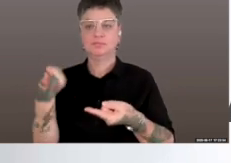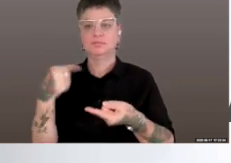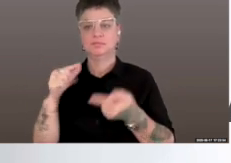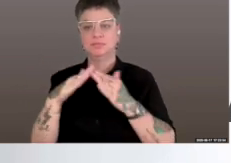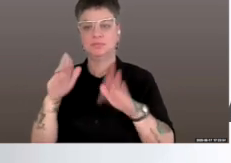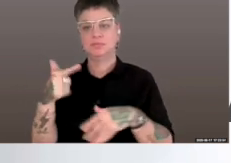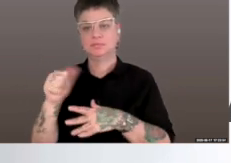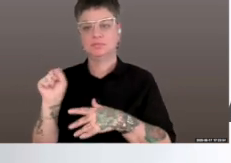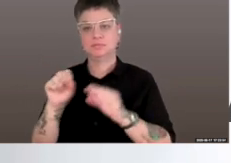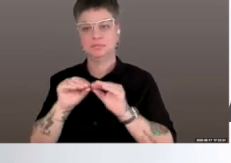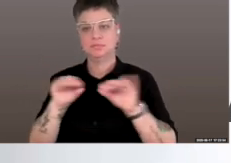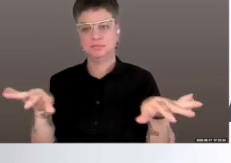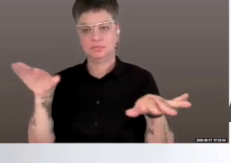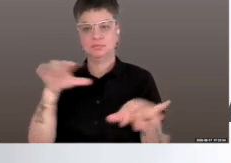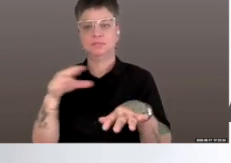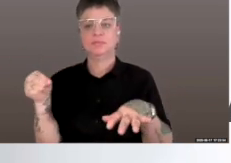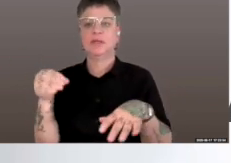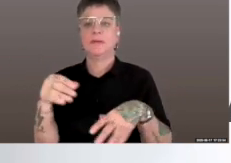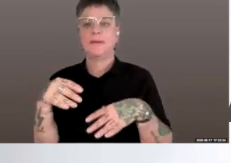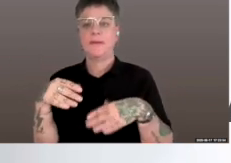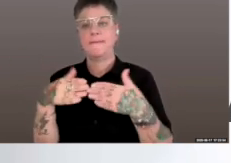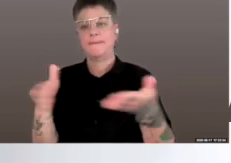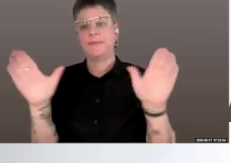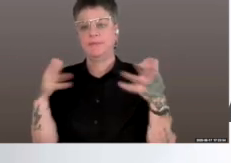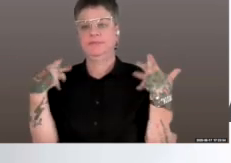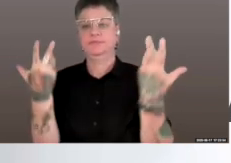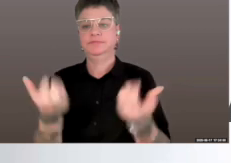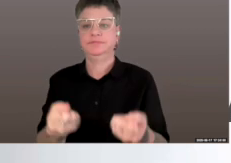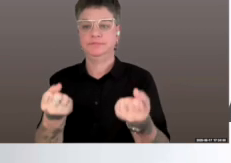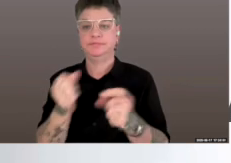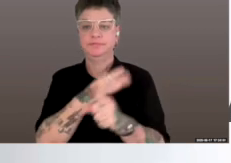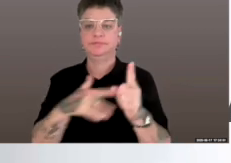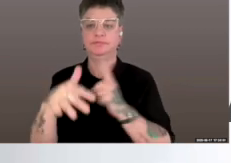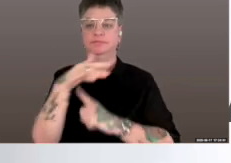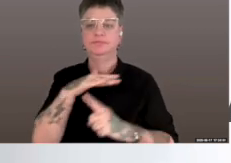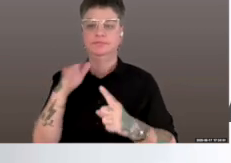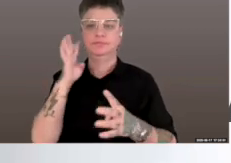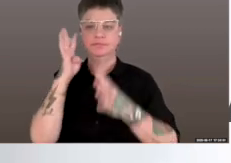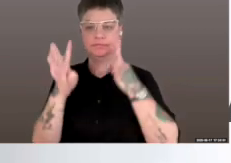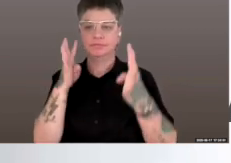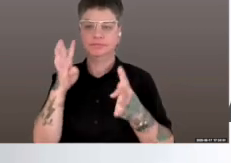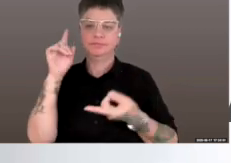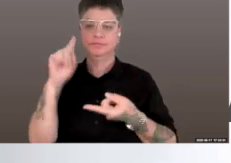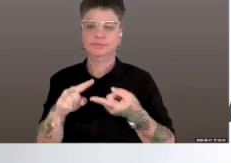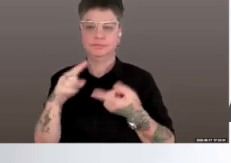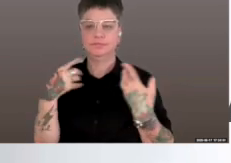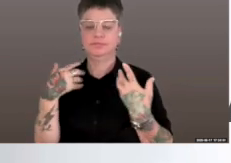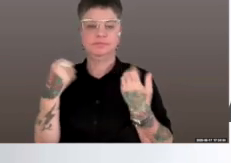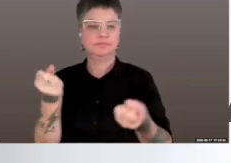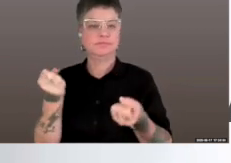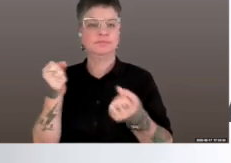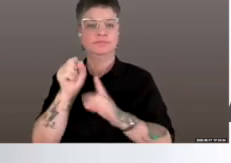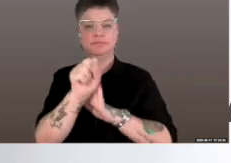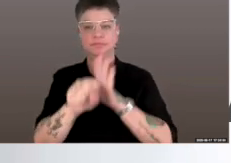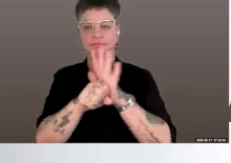this portfolio include the Clean Cars for All programs, the Driving Clean Assistance Program, the California E-Bike